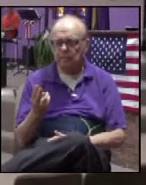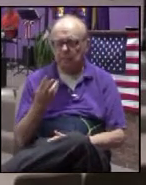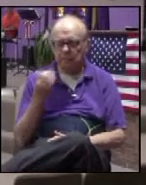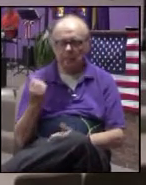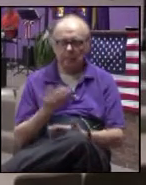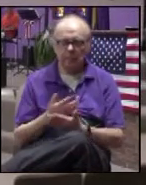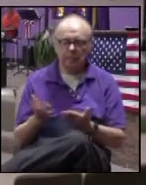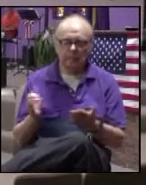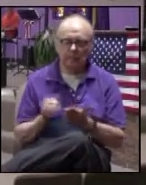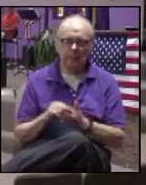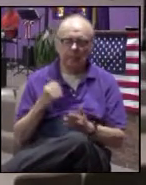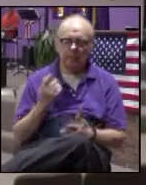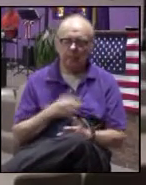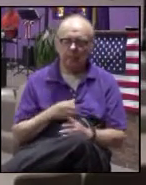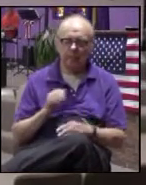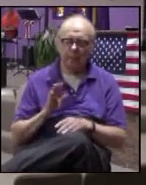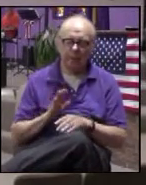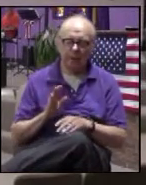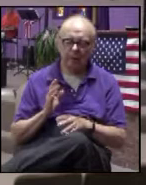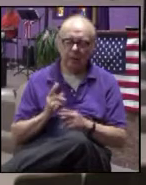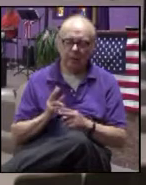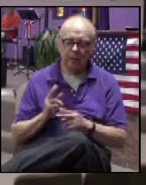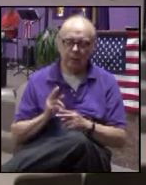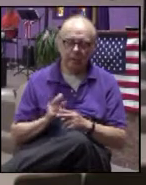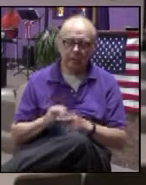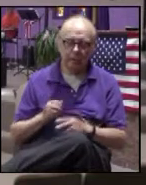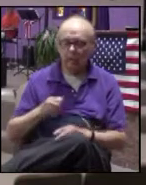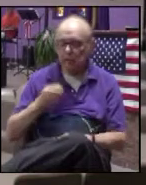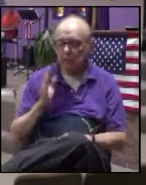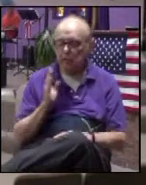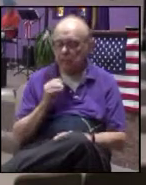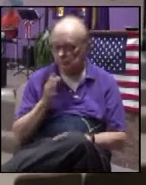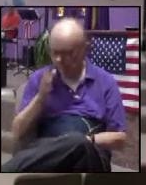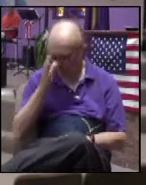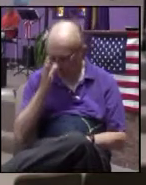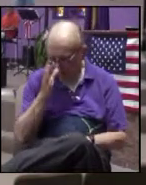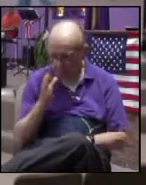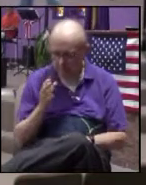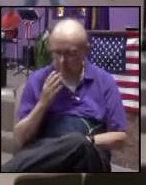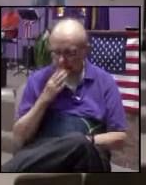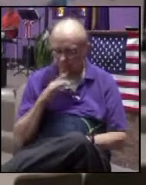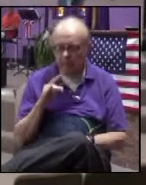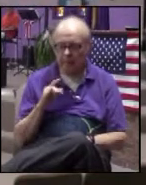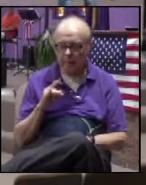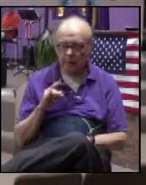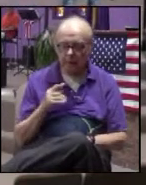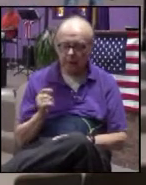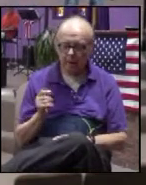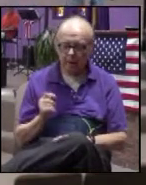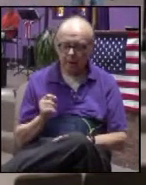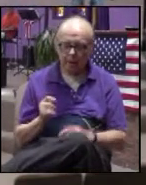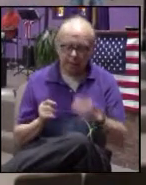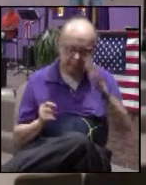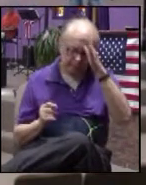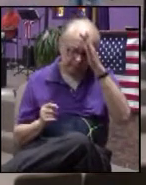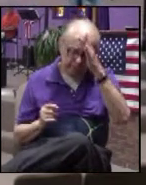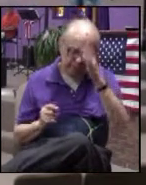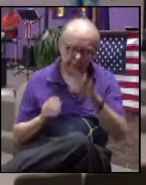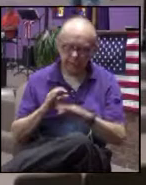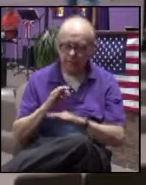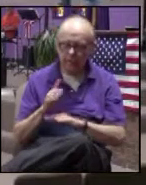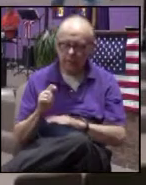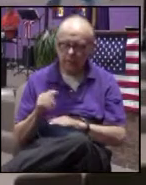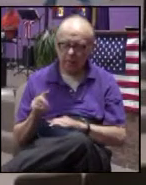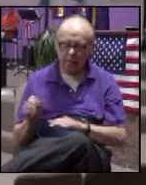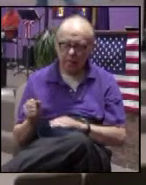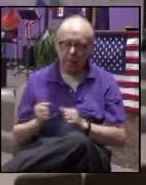is that we get to call God Father. And you see, if you ever see a little children, they try to put their daddy's boots on because they want to